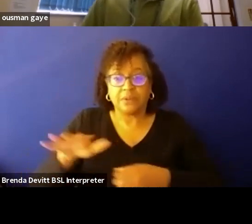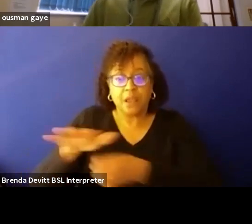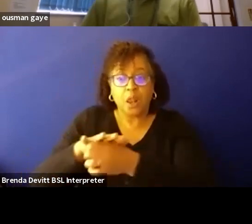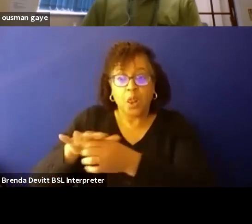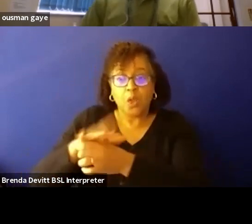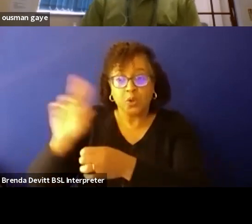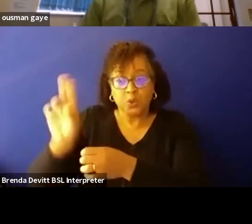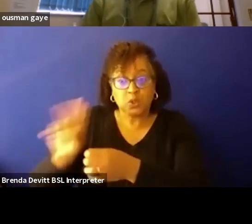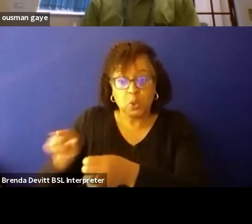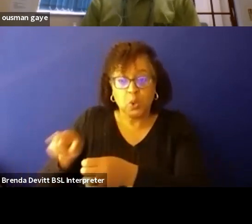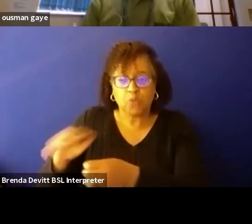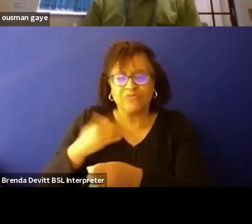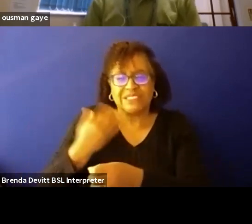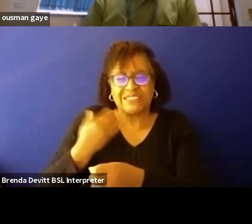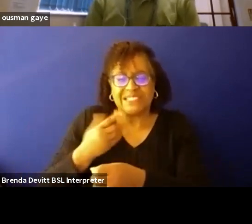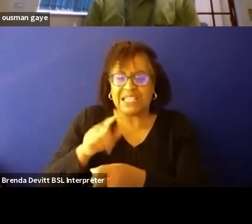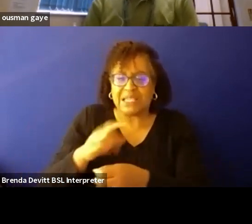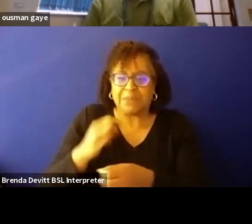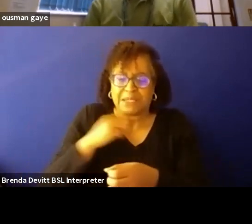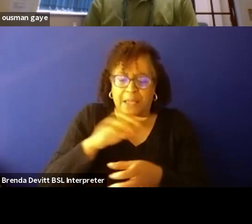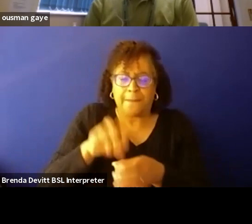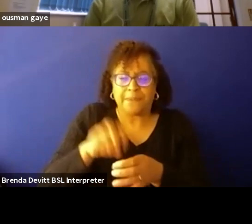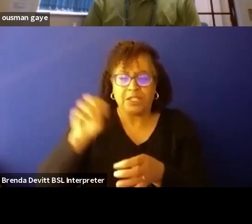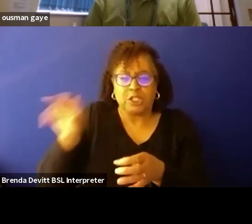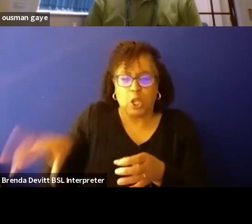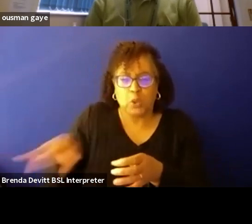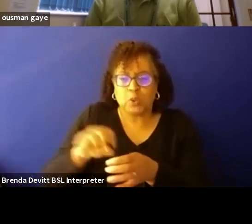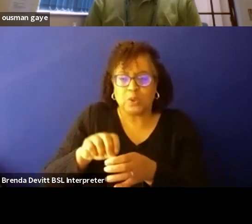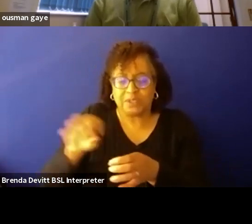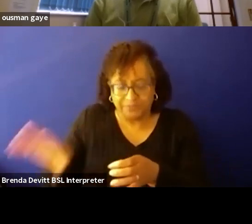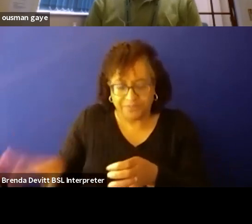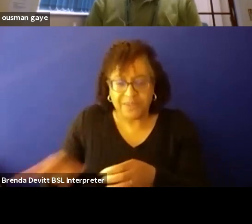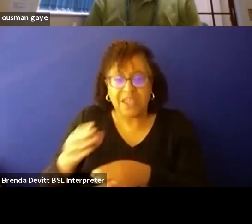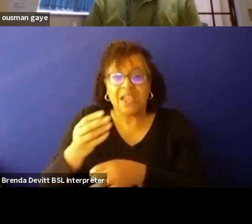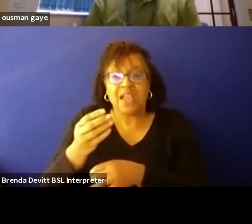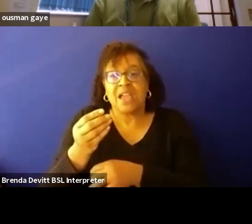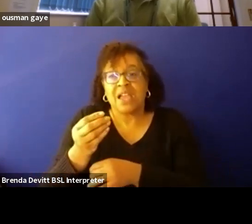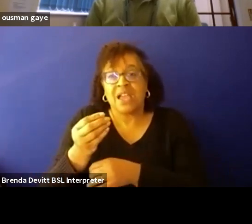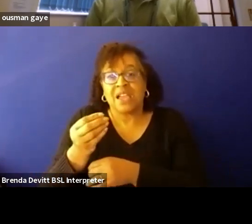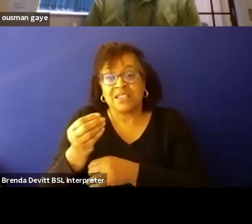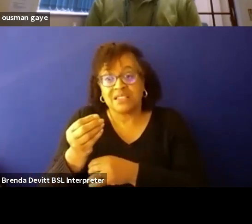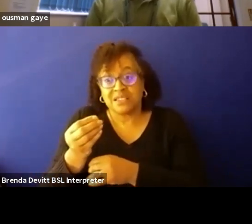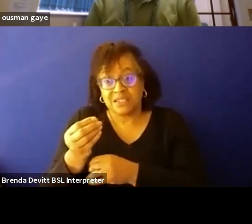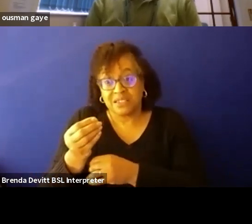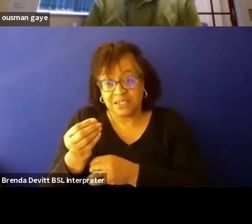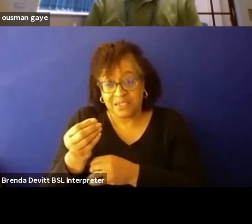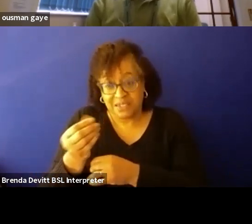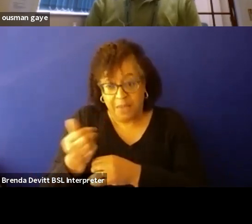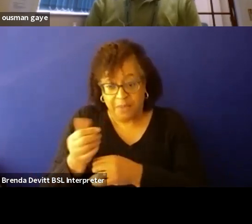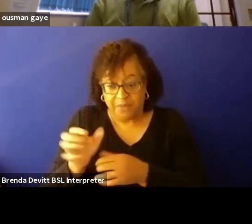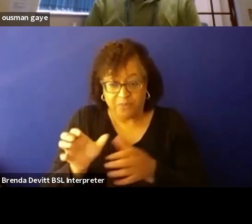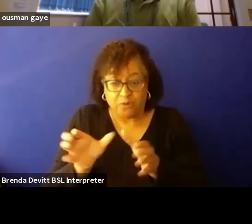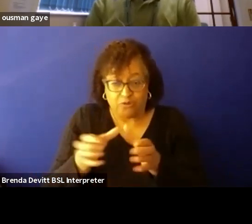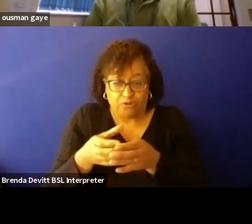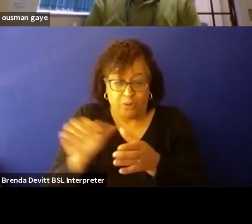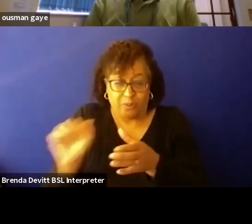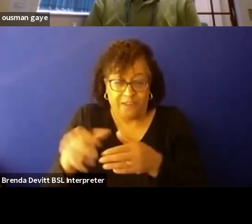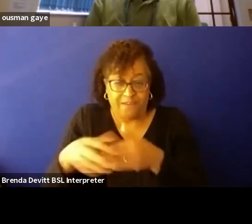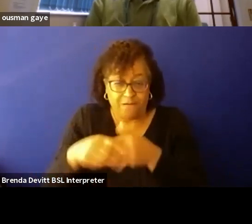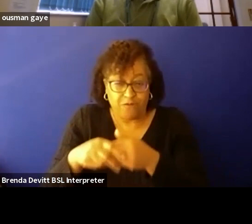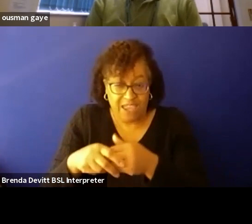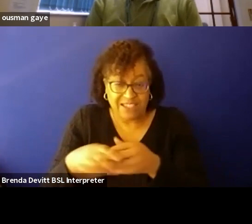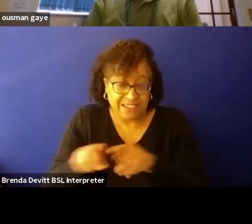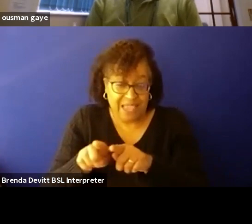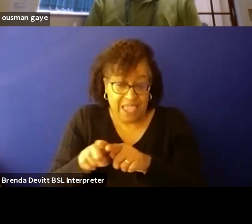a few exclusions, and a couple of those children like a group of his friends. So he's